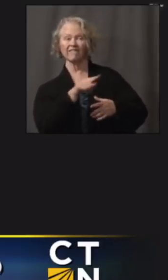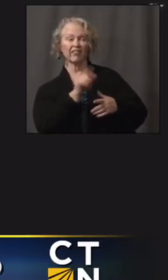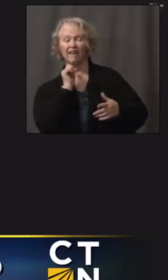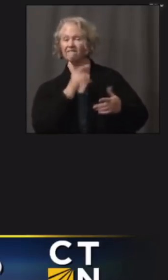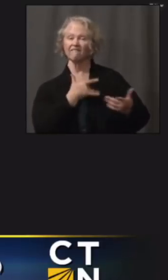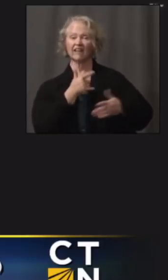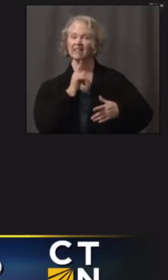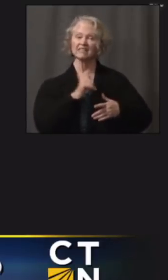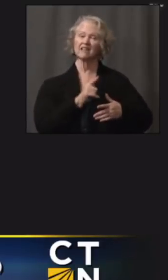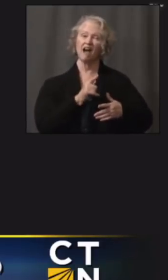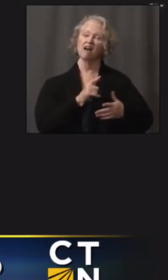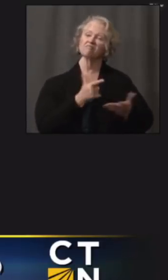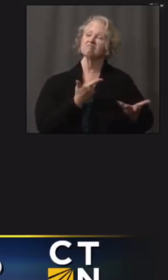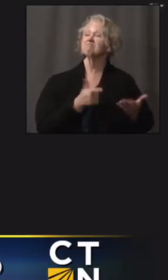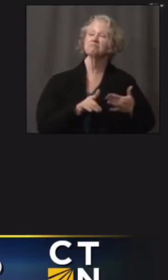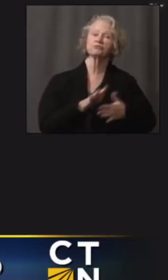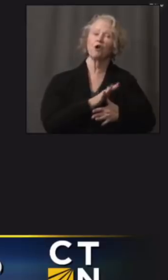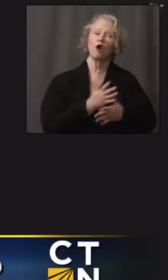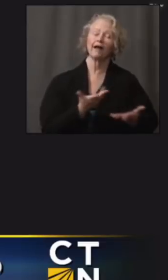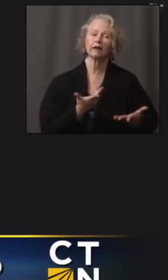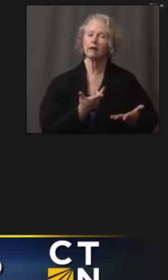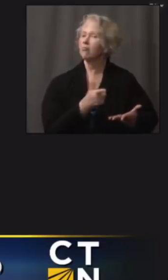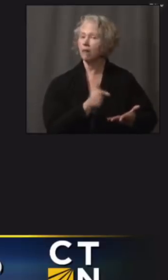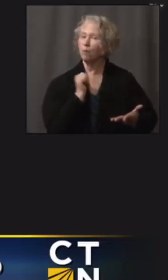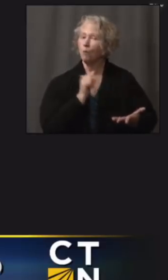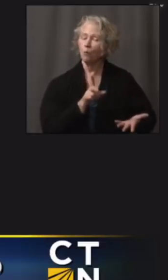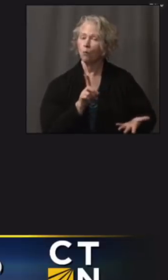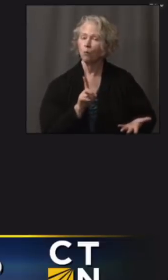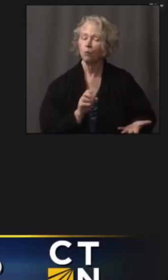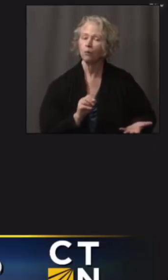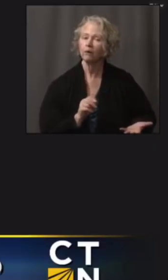locally, there's not going to be any local enforcement.